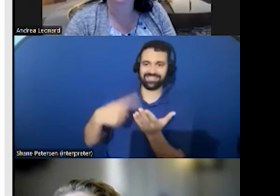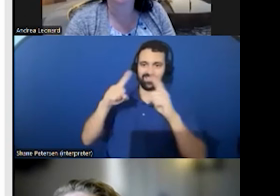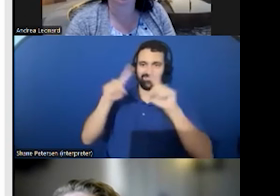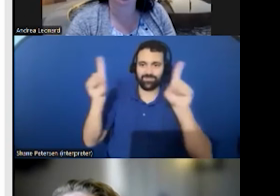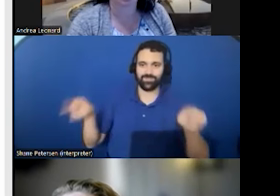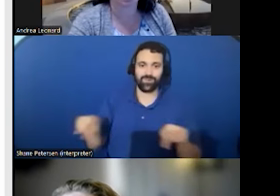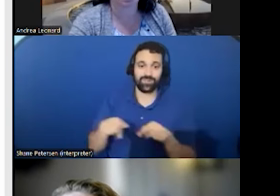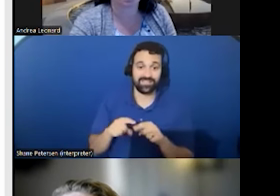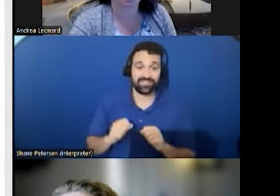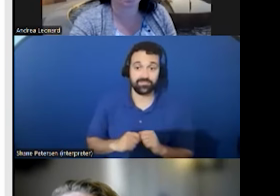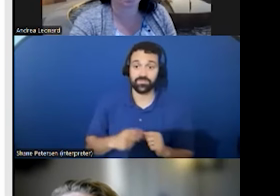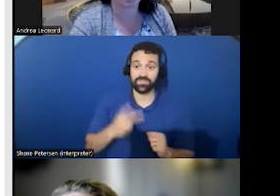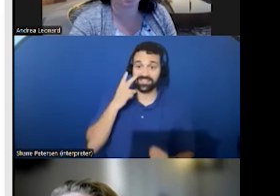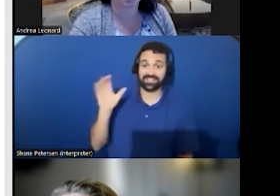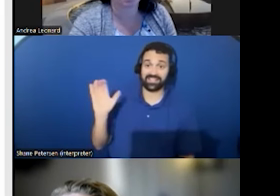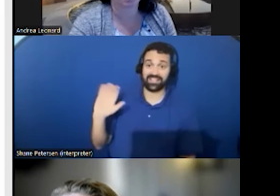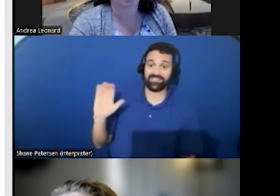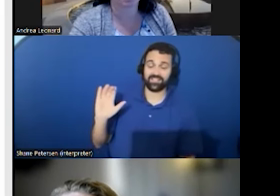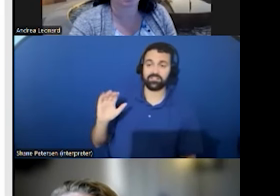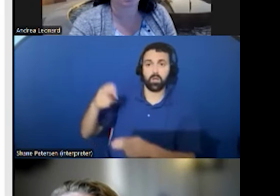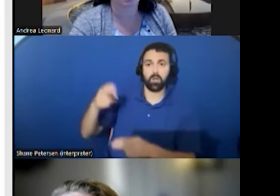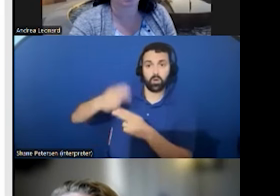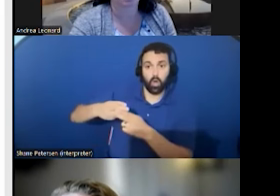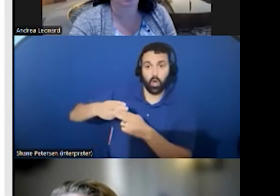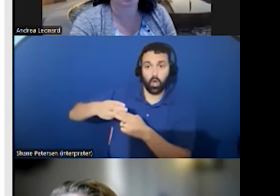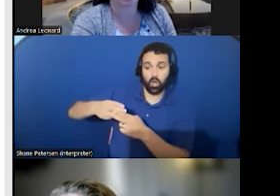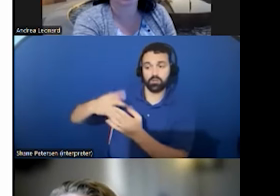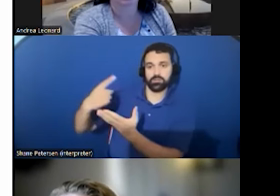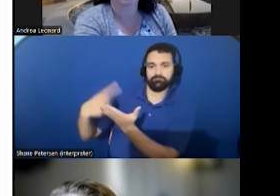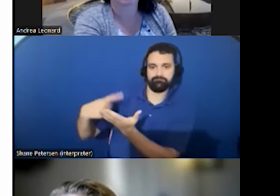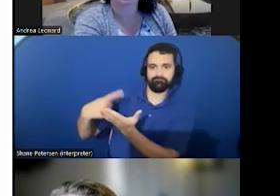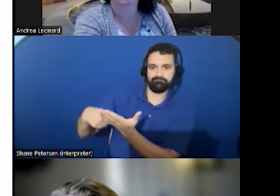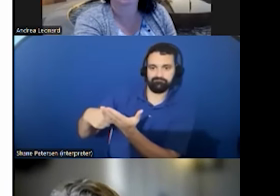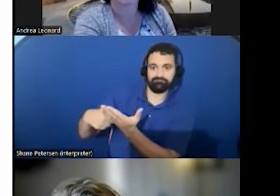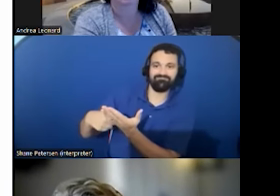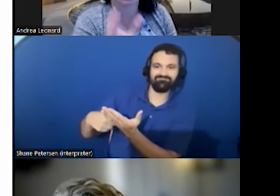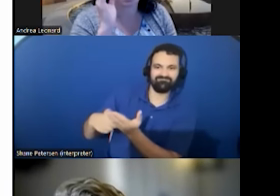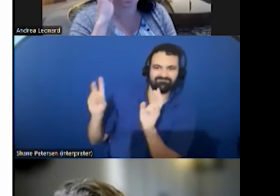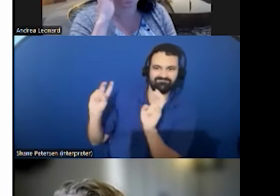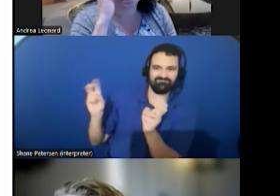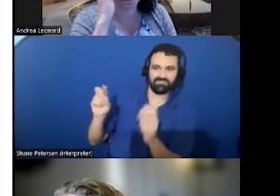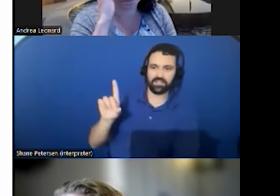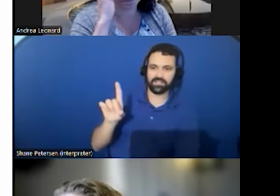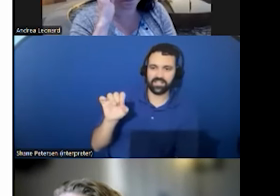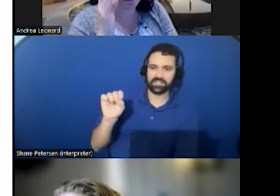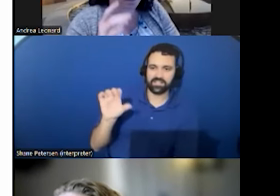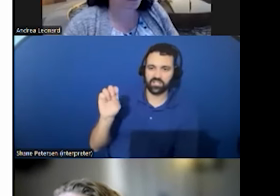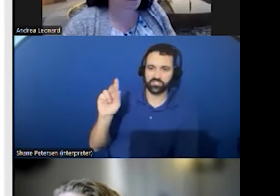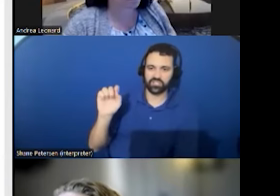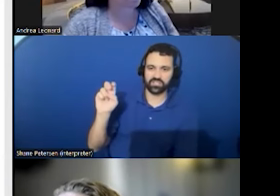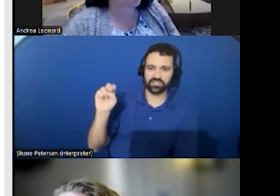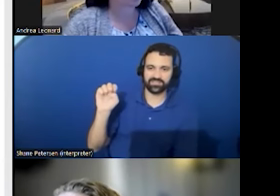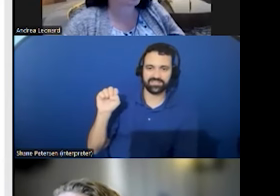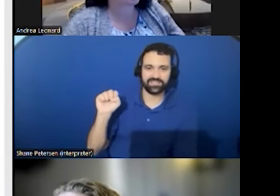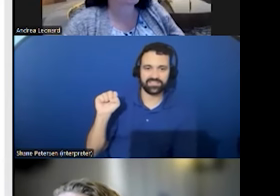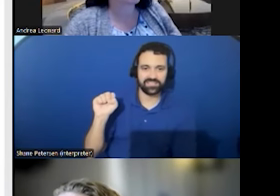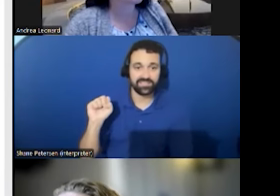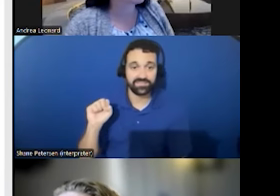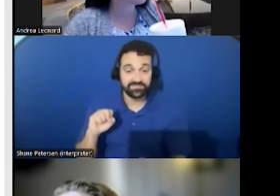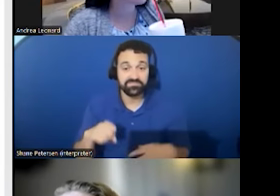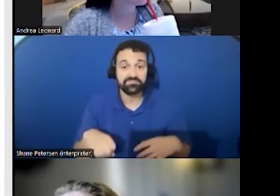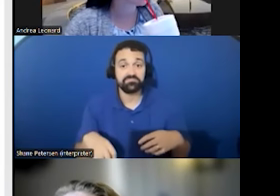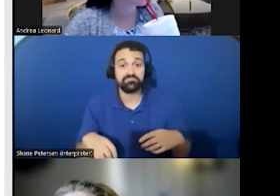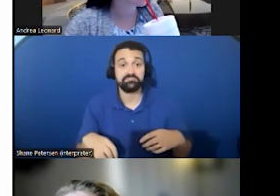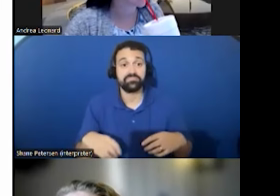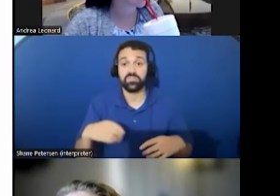In Canvas, they are called discussions. So I'm going to click on one here and I'm going to go in to edit